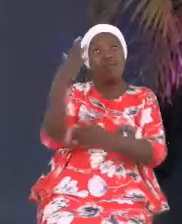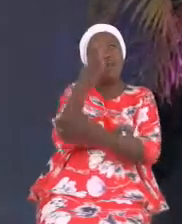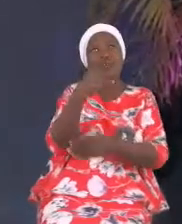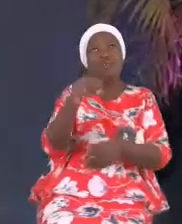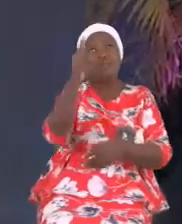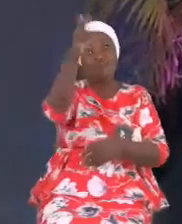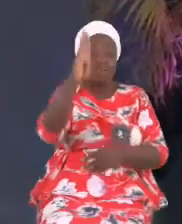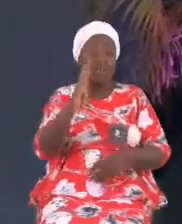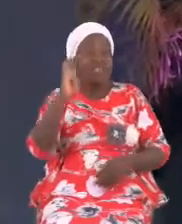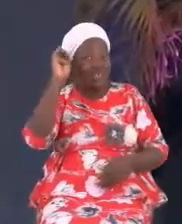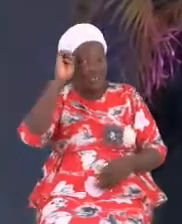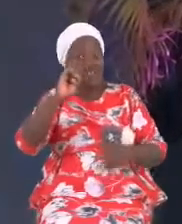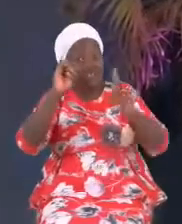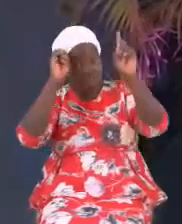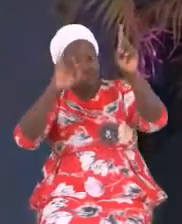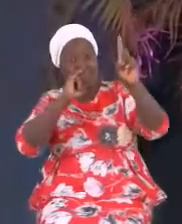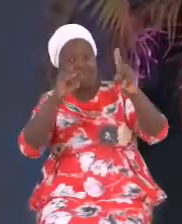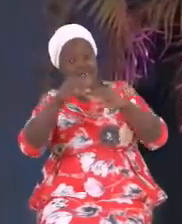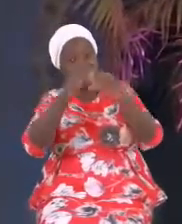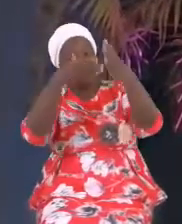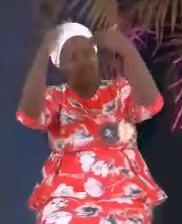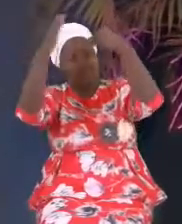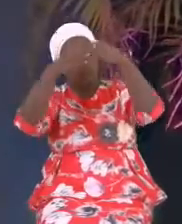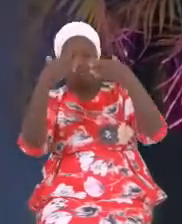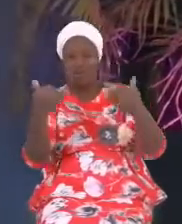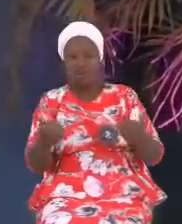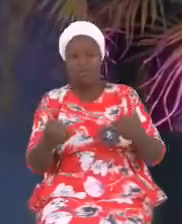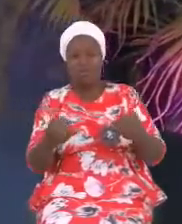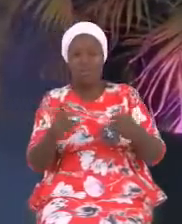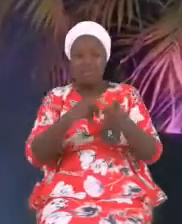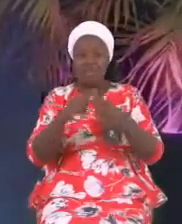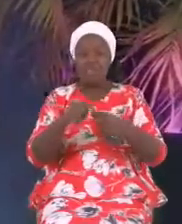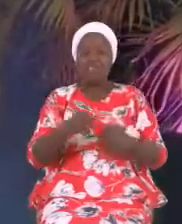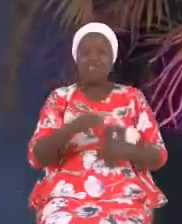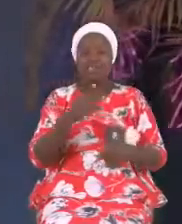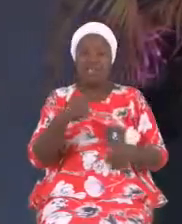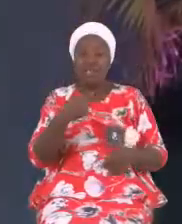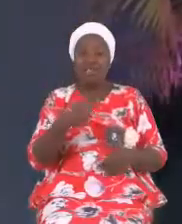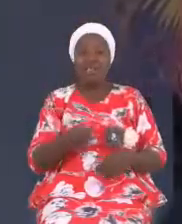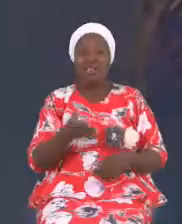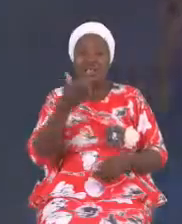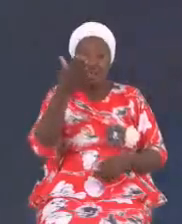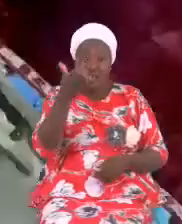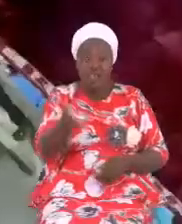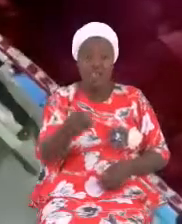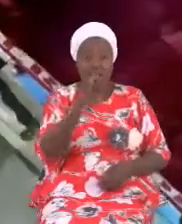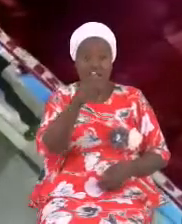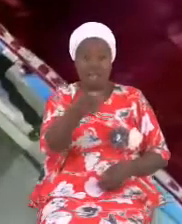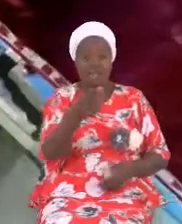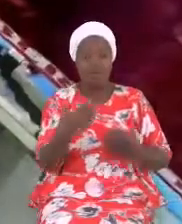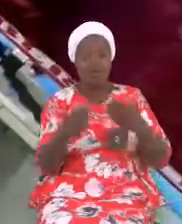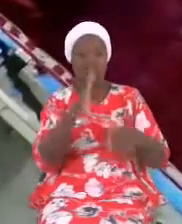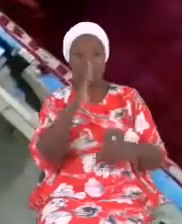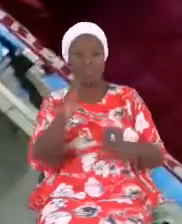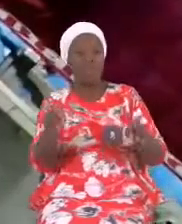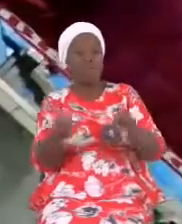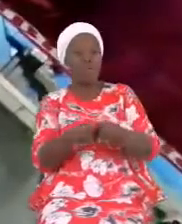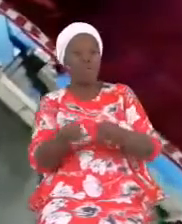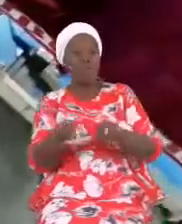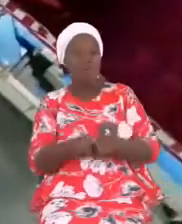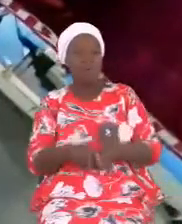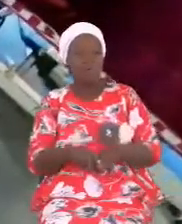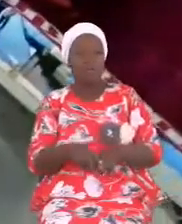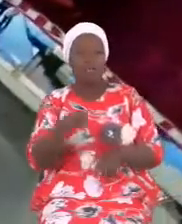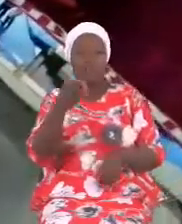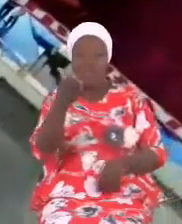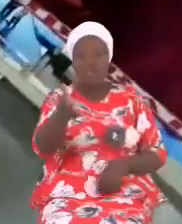He's in heaven now. And then he said, there ye may be also. There you will be